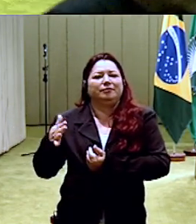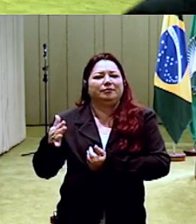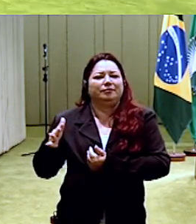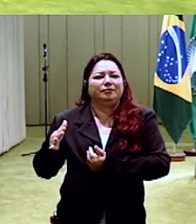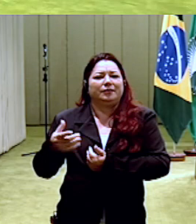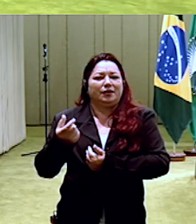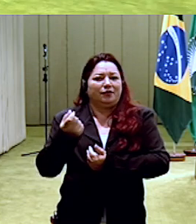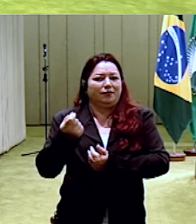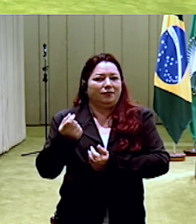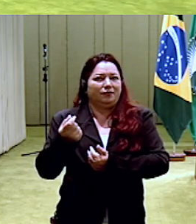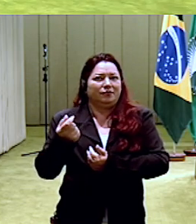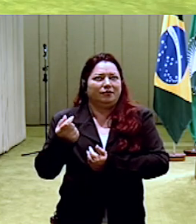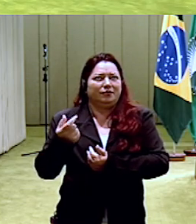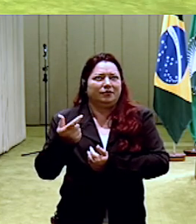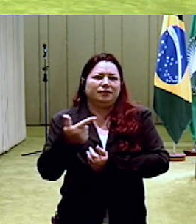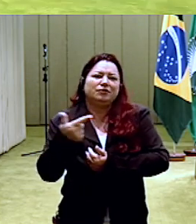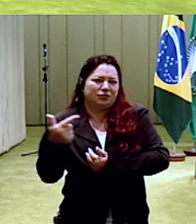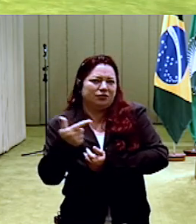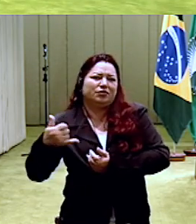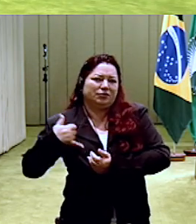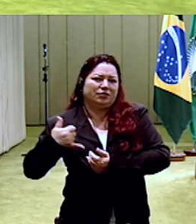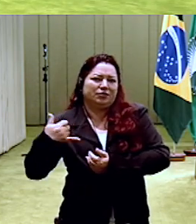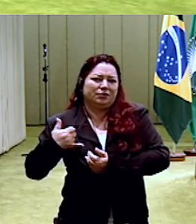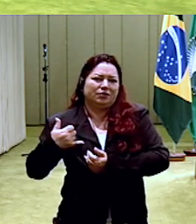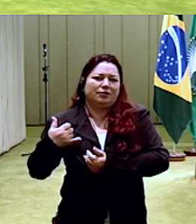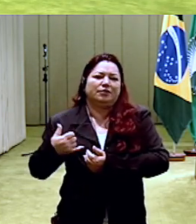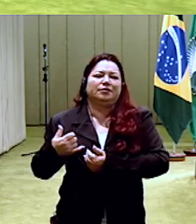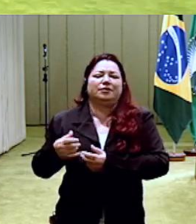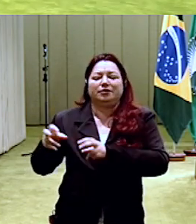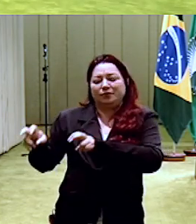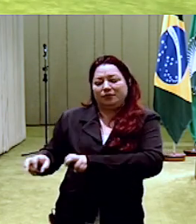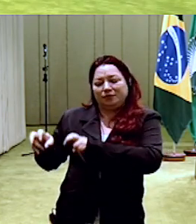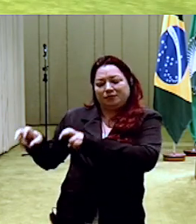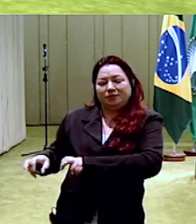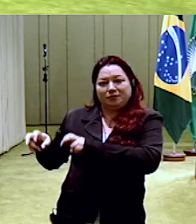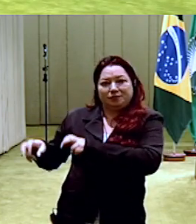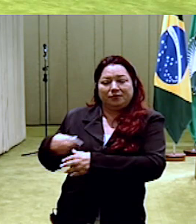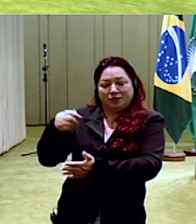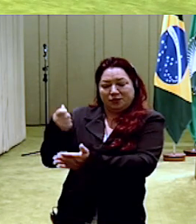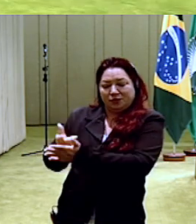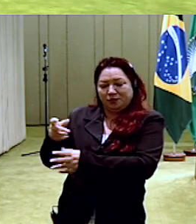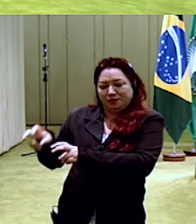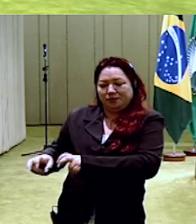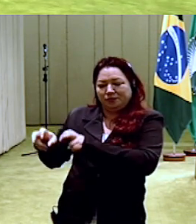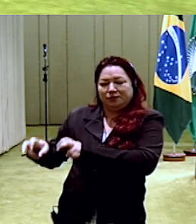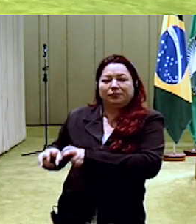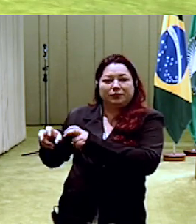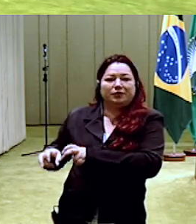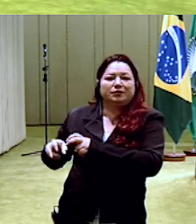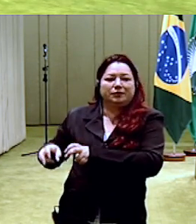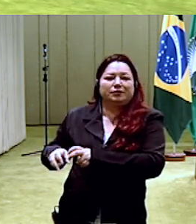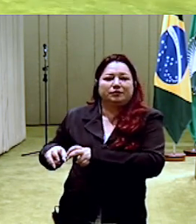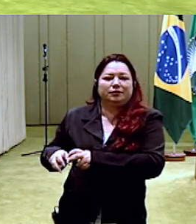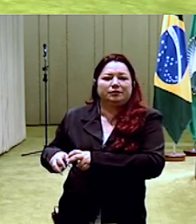22 years old, I started a business that was a farm. I had bought a farm through a credit facility, a